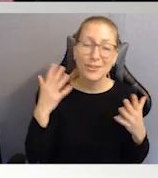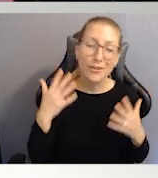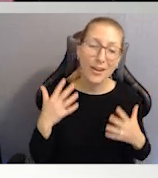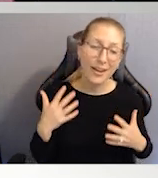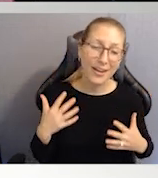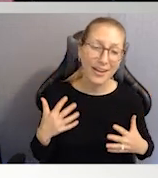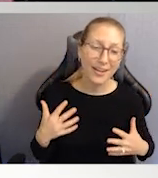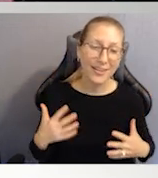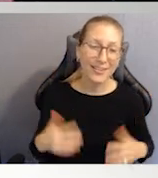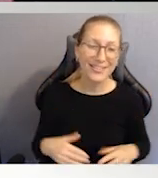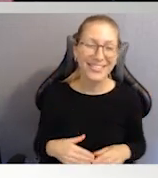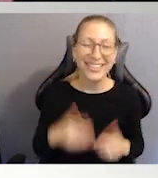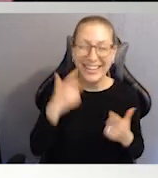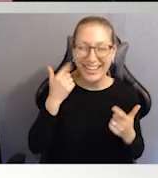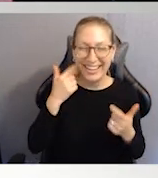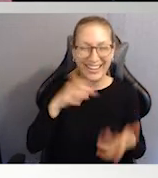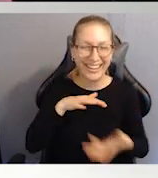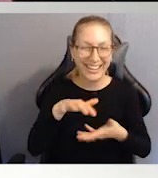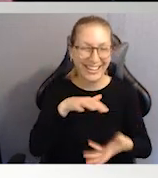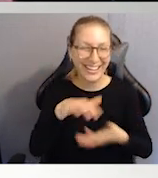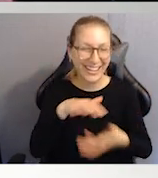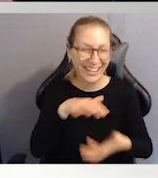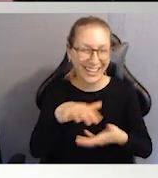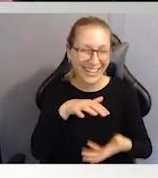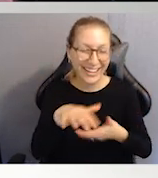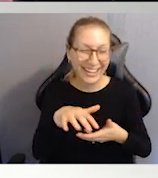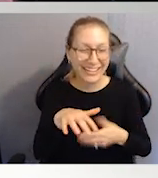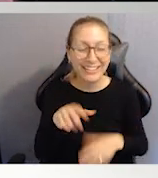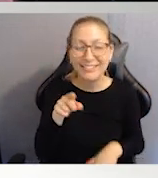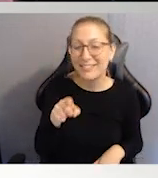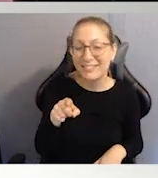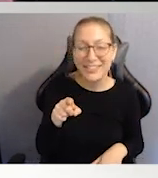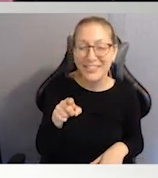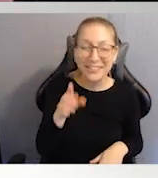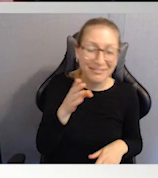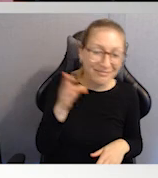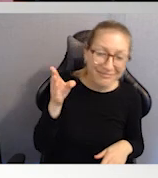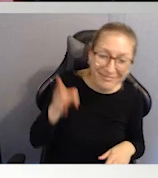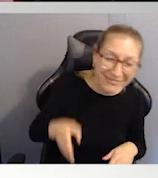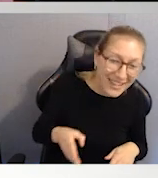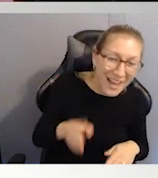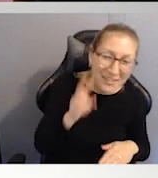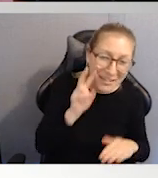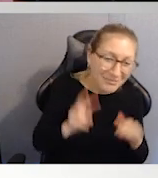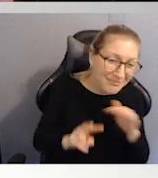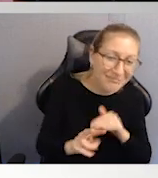so great. The idea